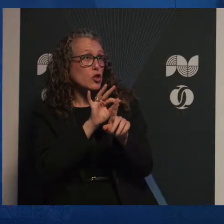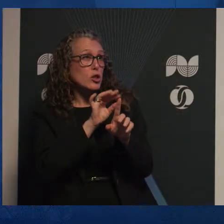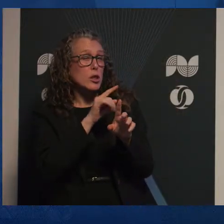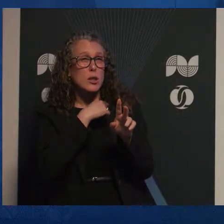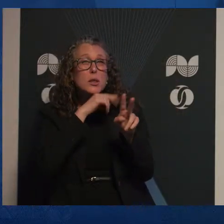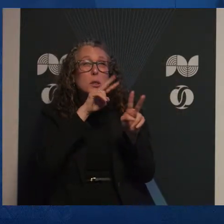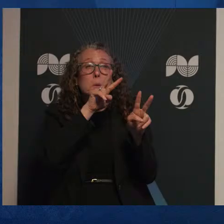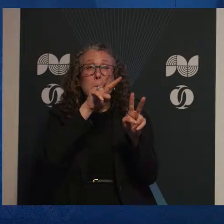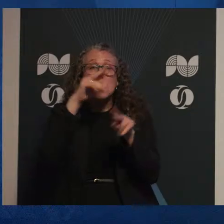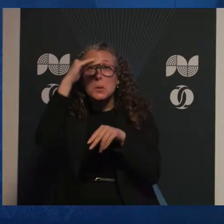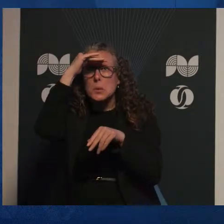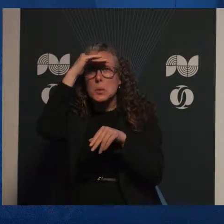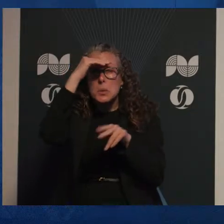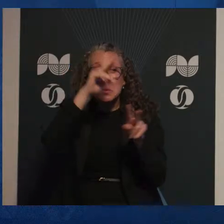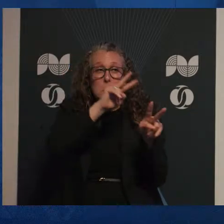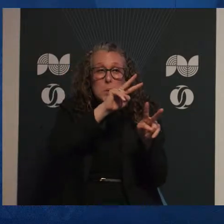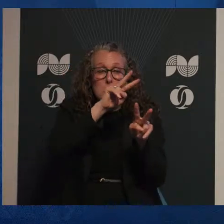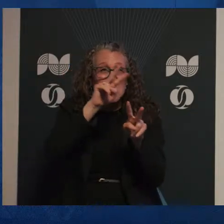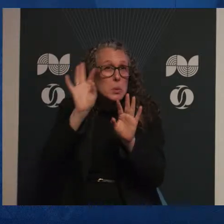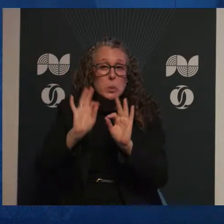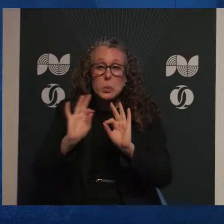see anything.